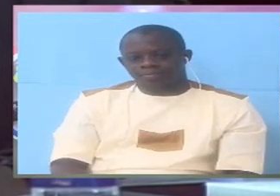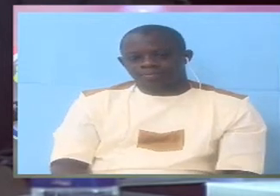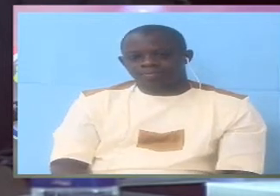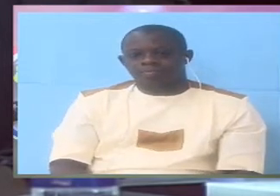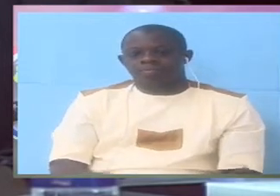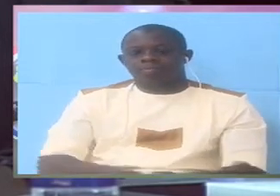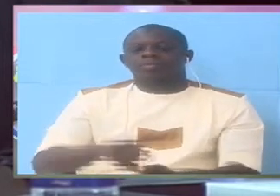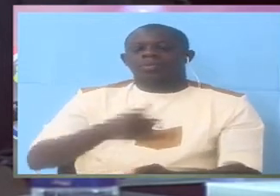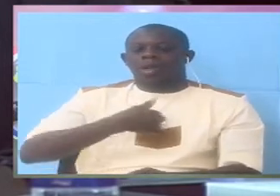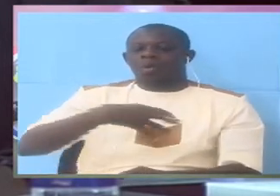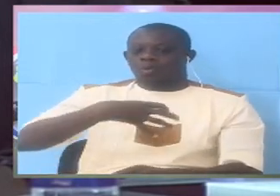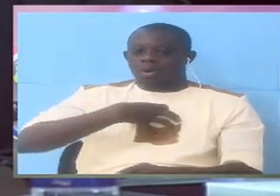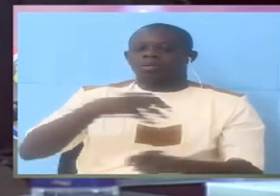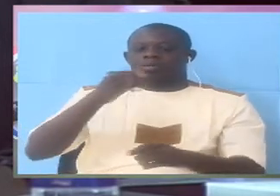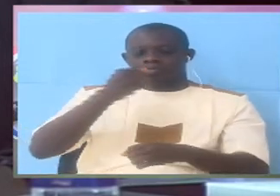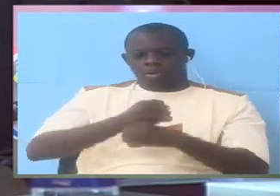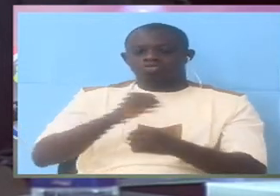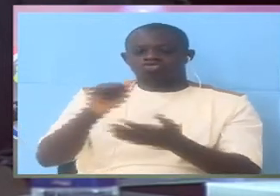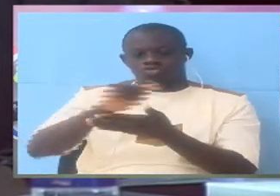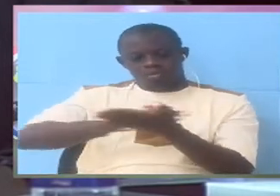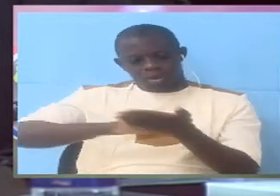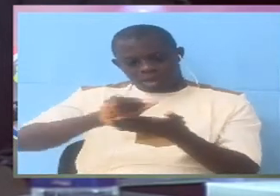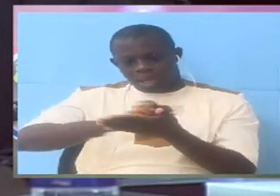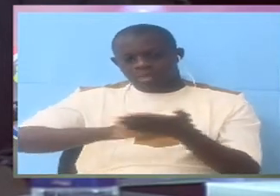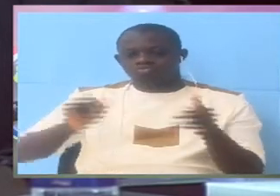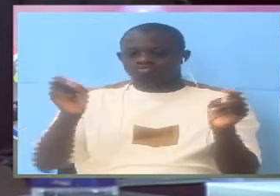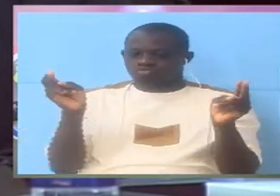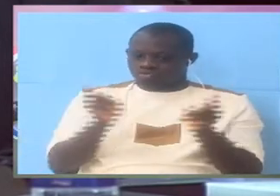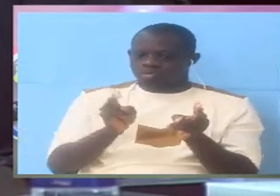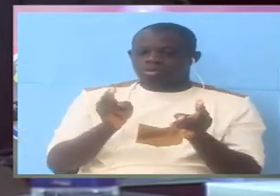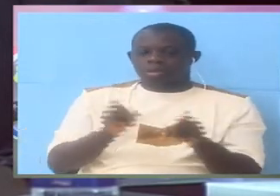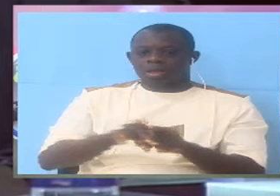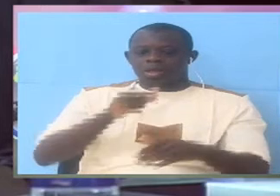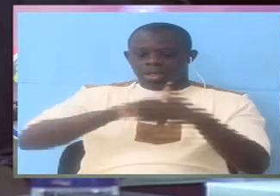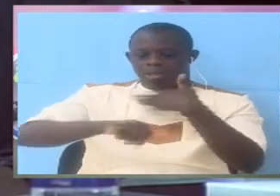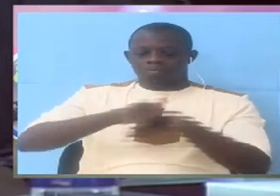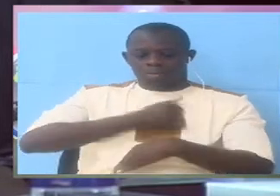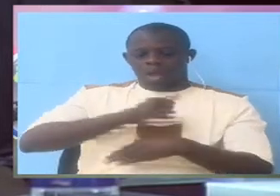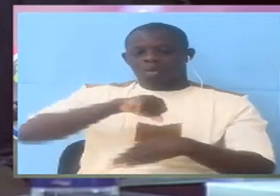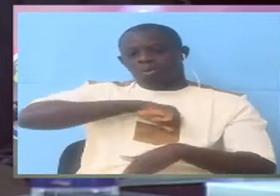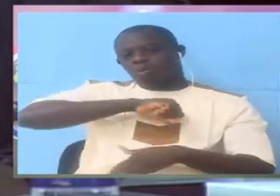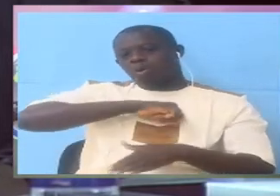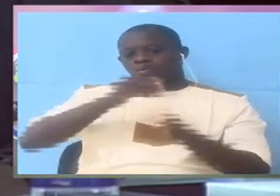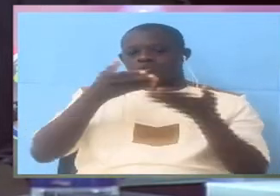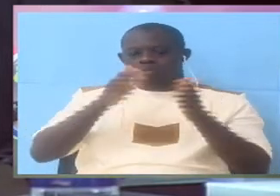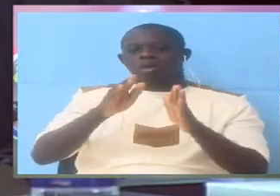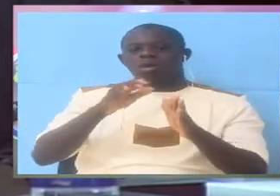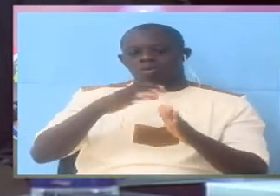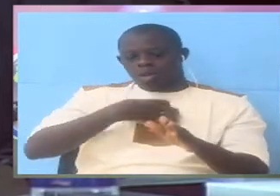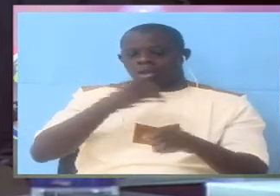I just want to summarize it in my own way.